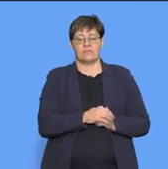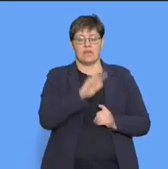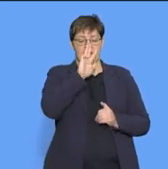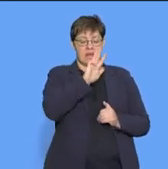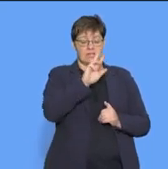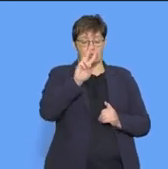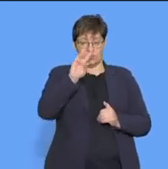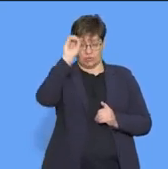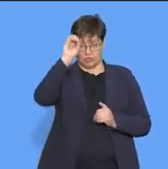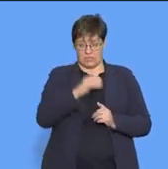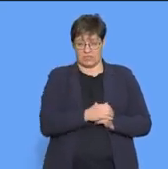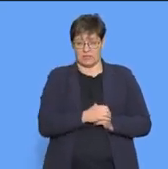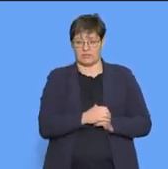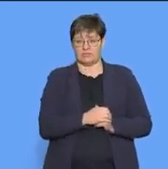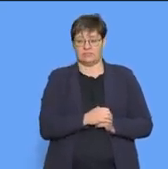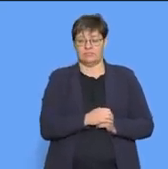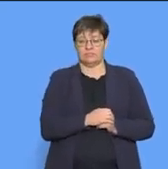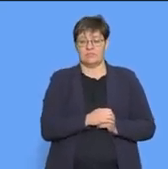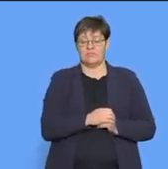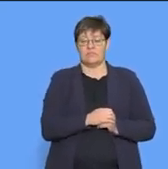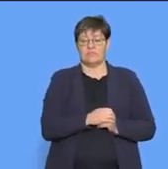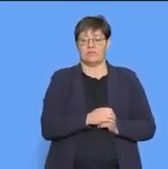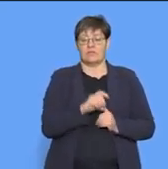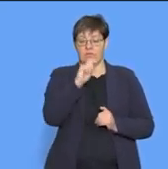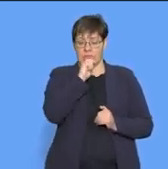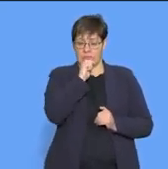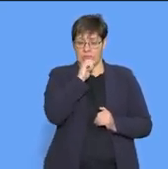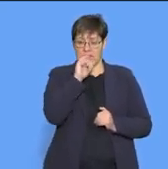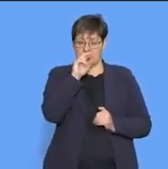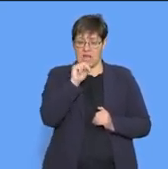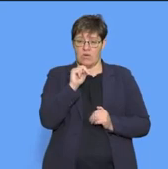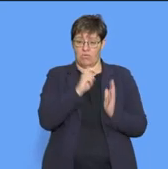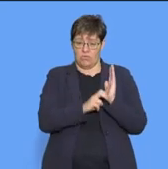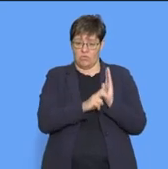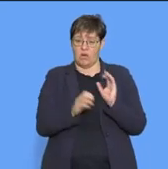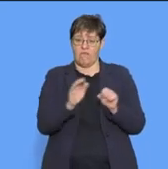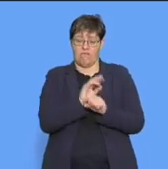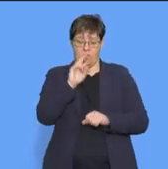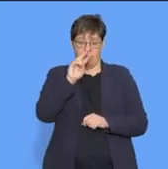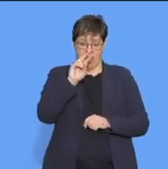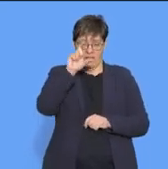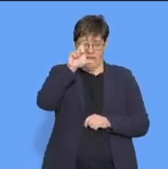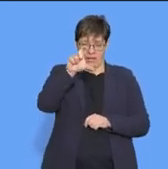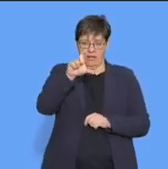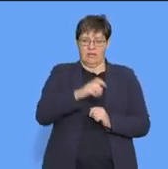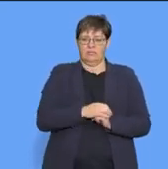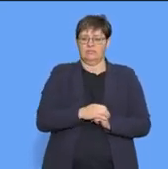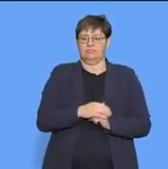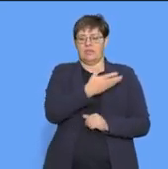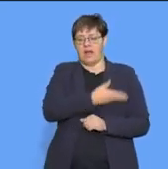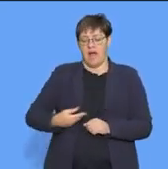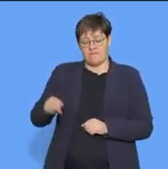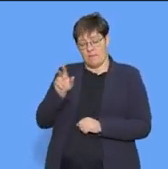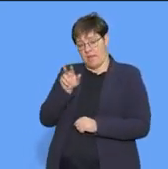is 92 degrees. Okay, now we're going to use the sine rule. There's our full pair and that's